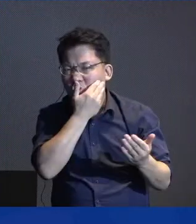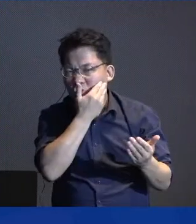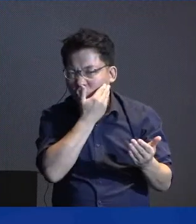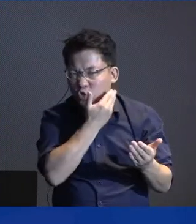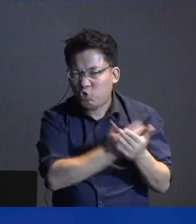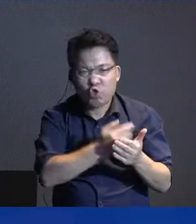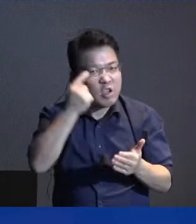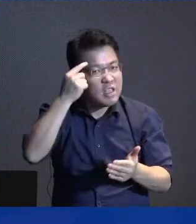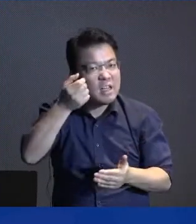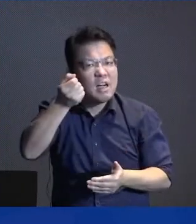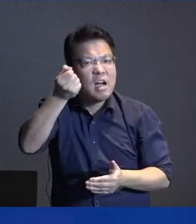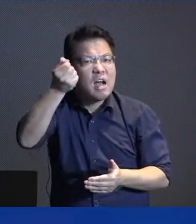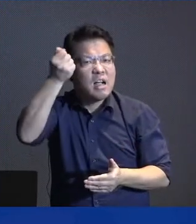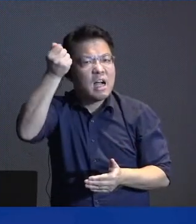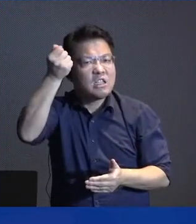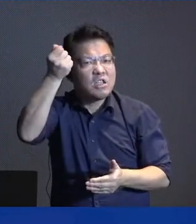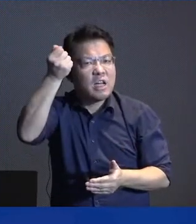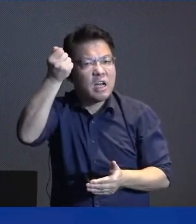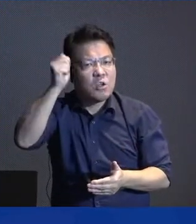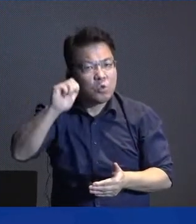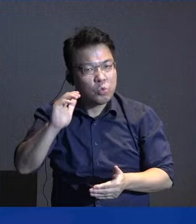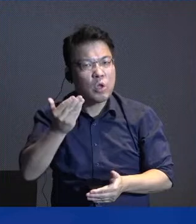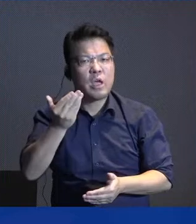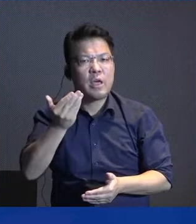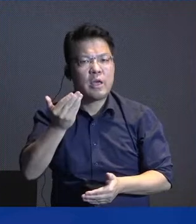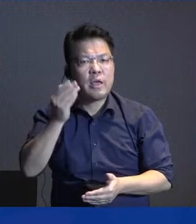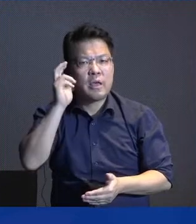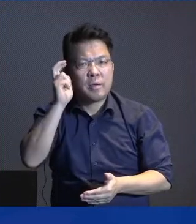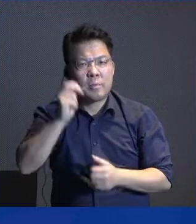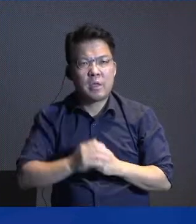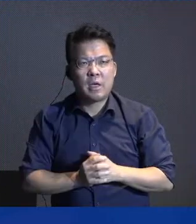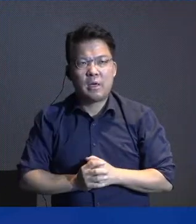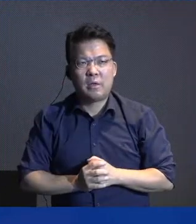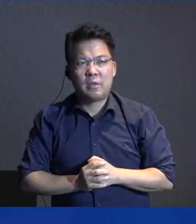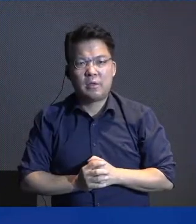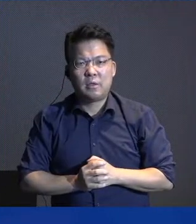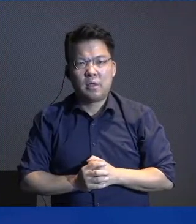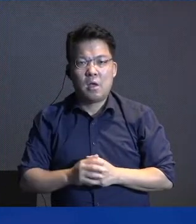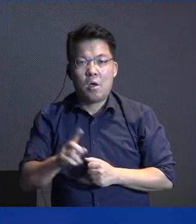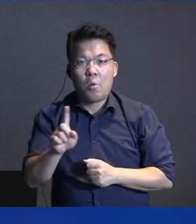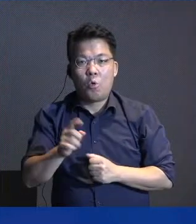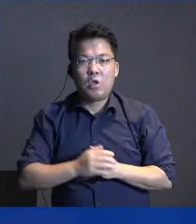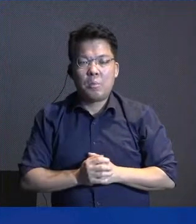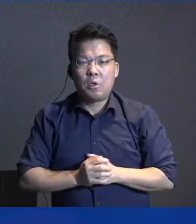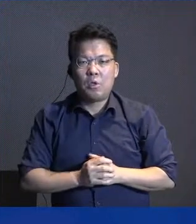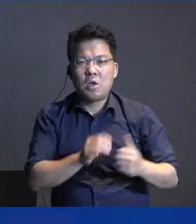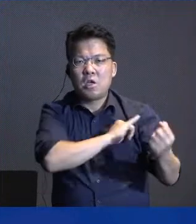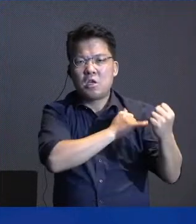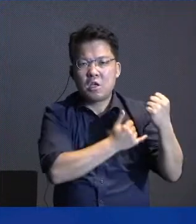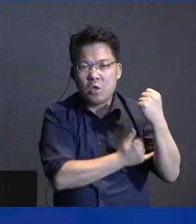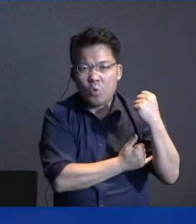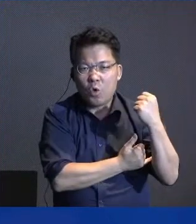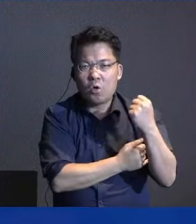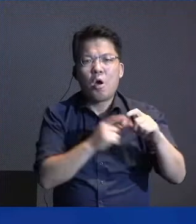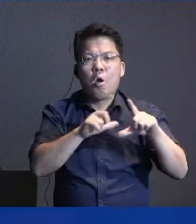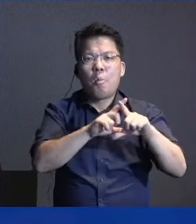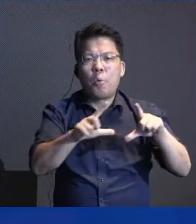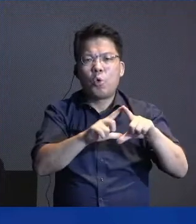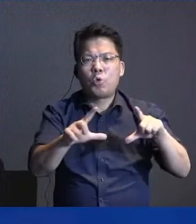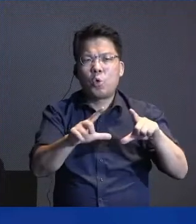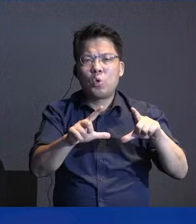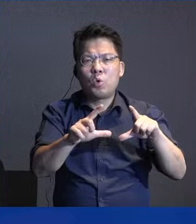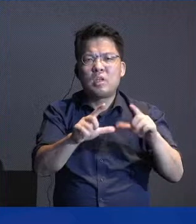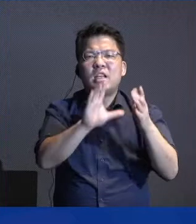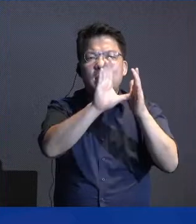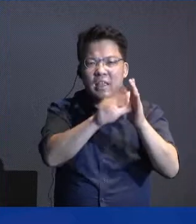at one time when they are very, very vulnerable. So to start off with this premise, as I was discussing